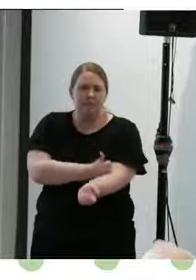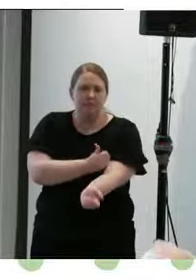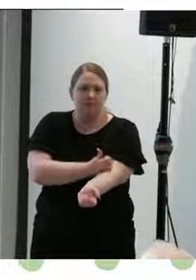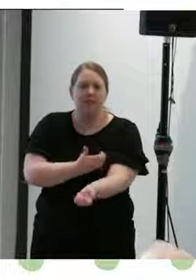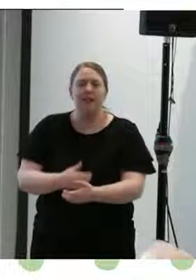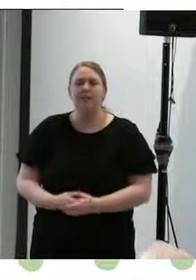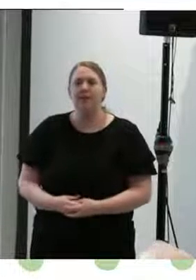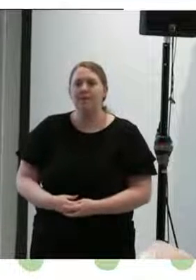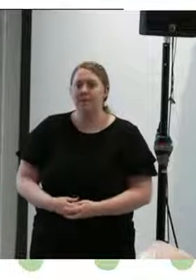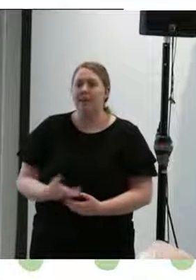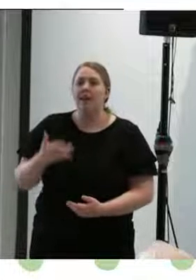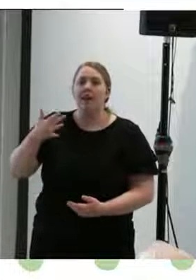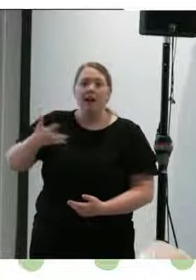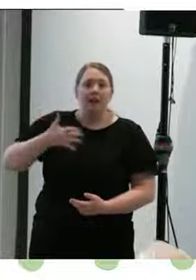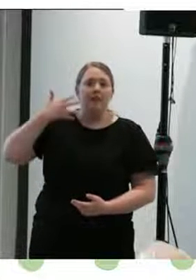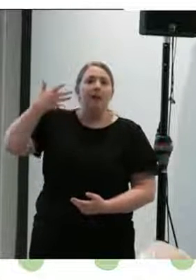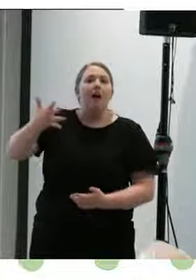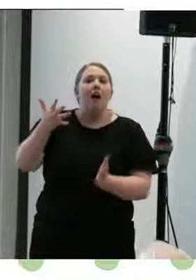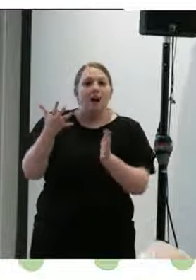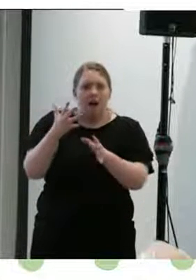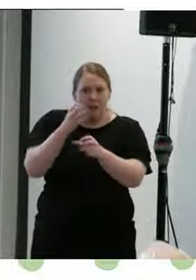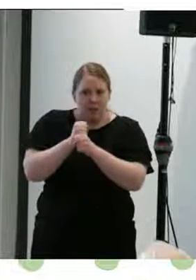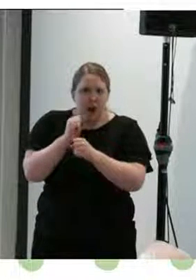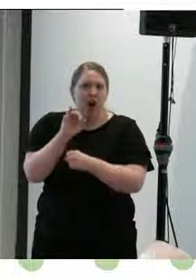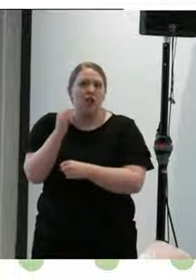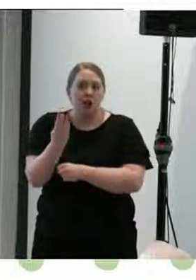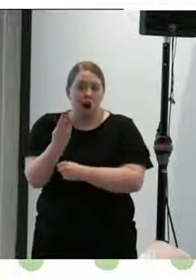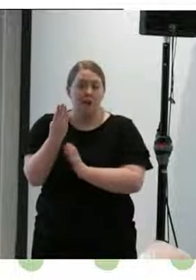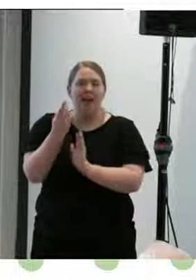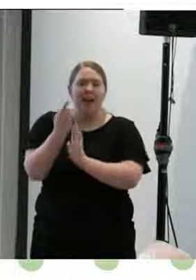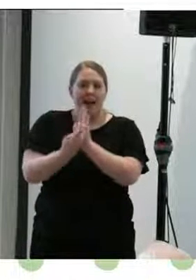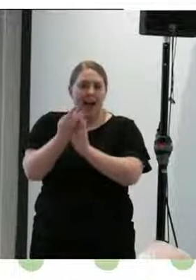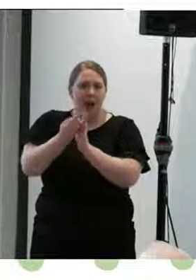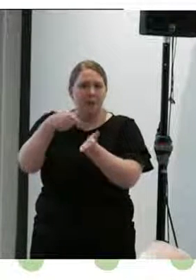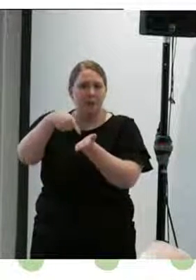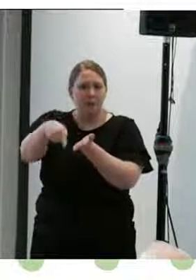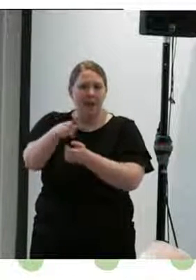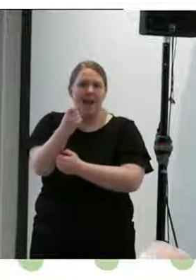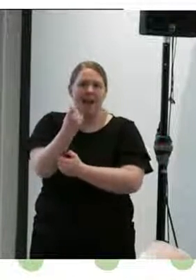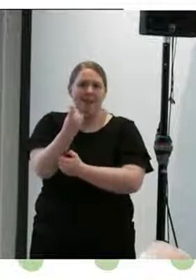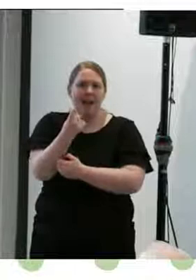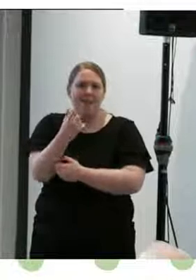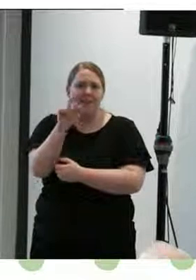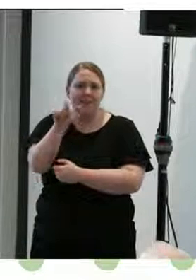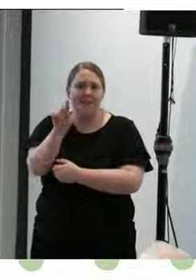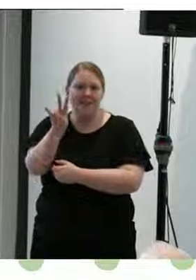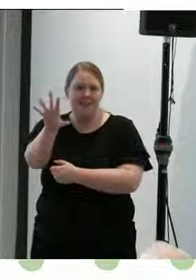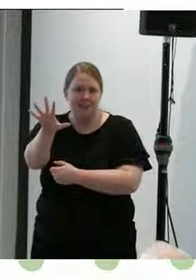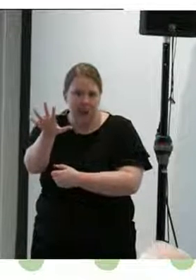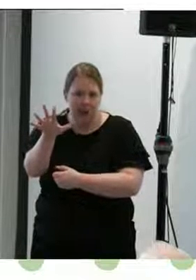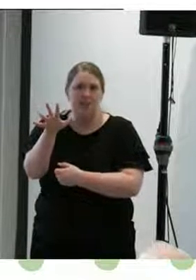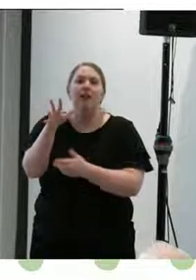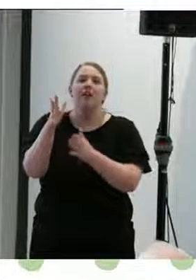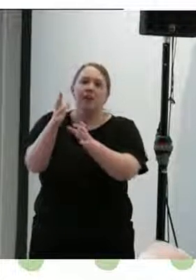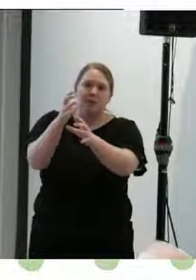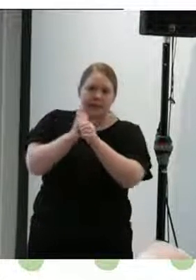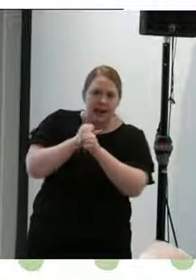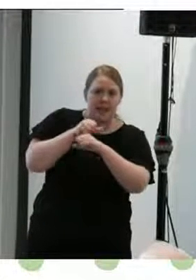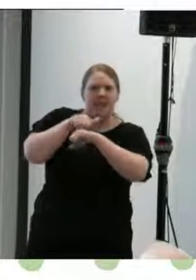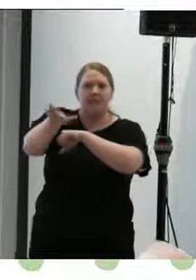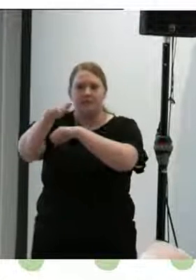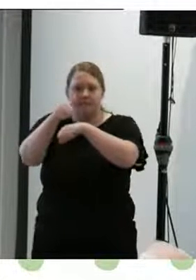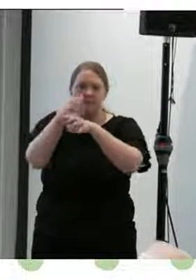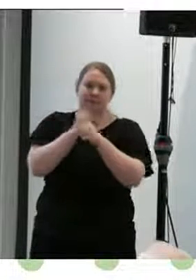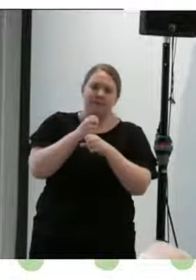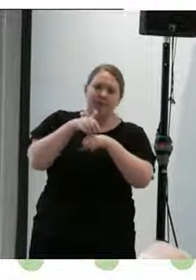actually eventually found a legal job, earning $11.75 an hour, pulling 12-hour shifts at a shipping and receiving facility. So he stopped selling